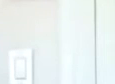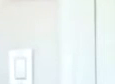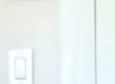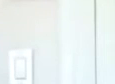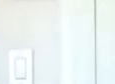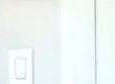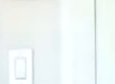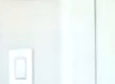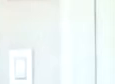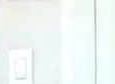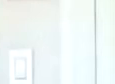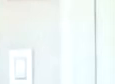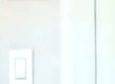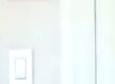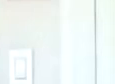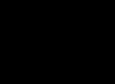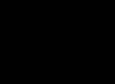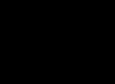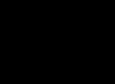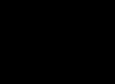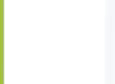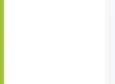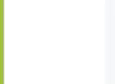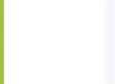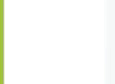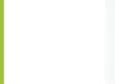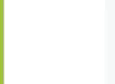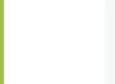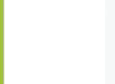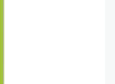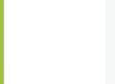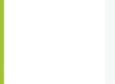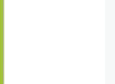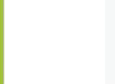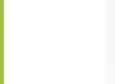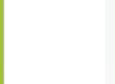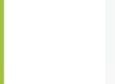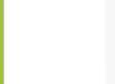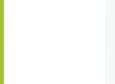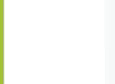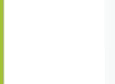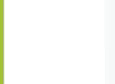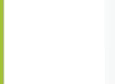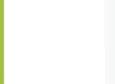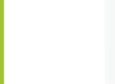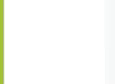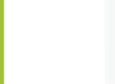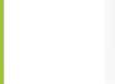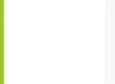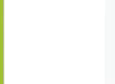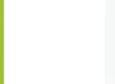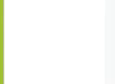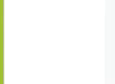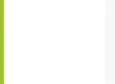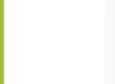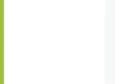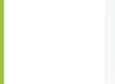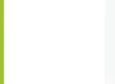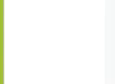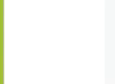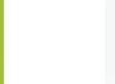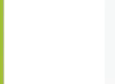with you. And I'm gonna run through them just so you can see them. Dun, da, da, da.